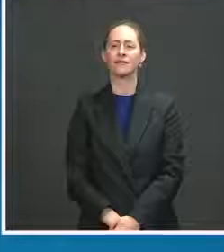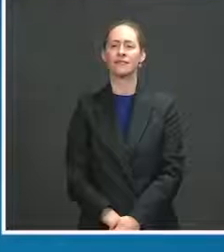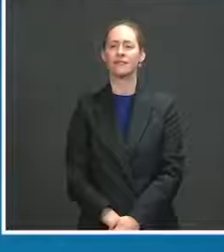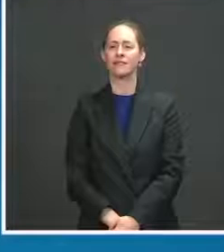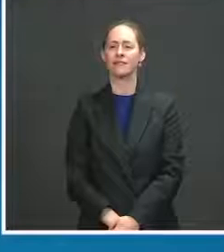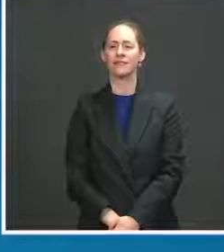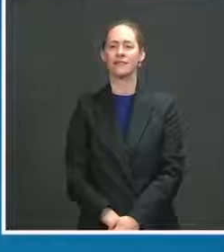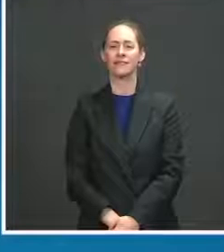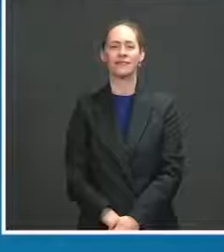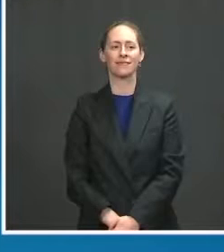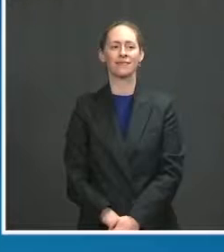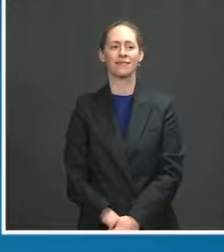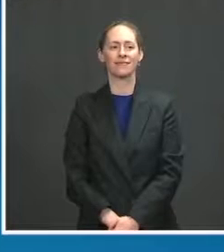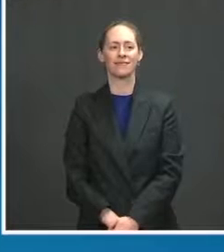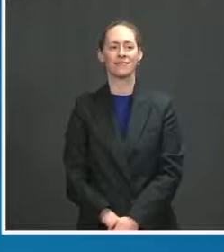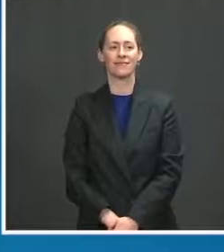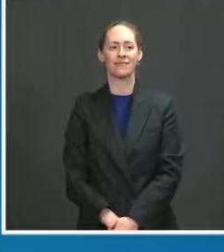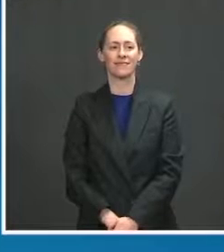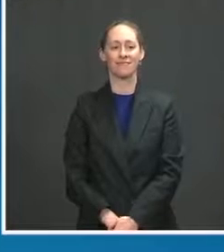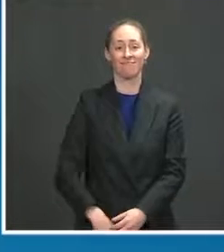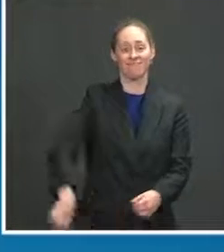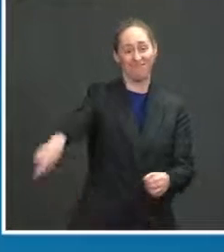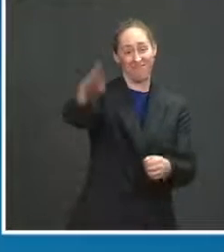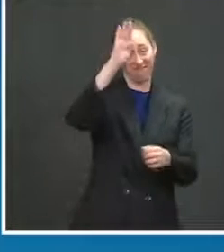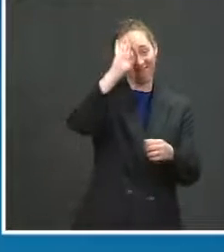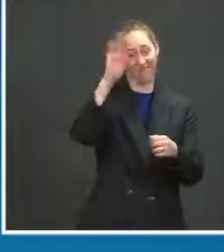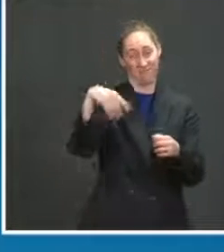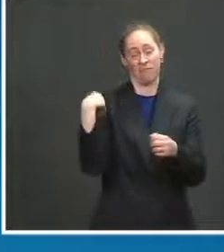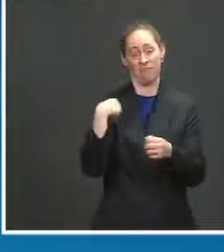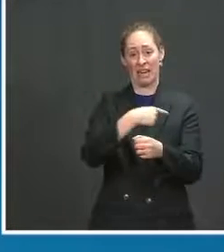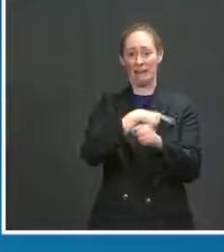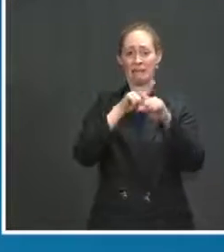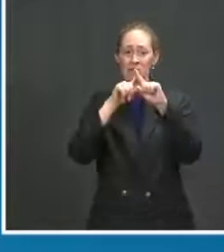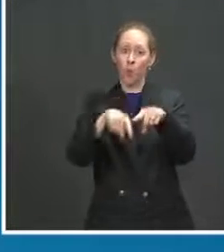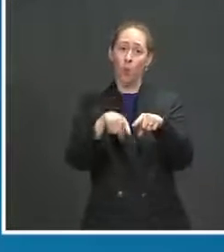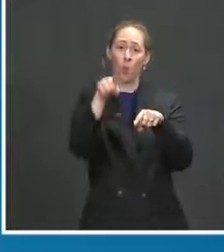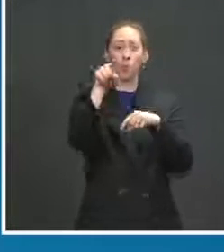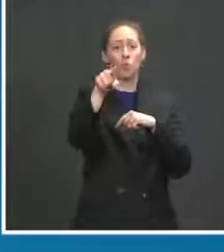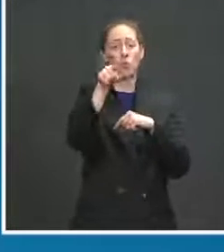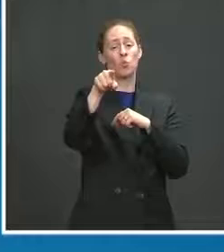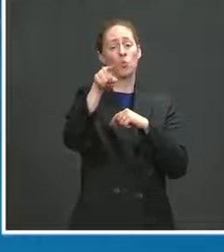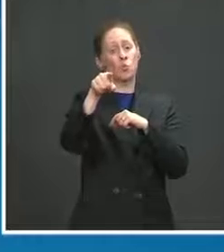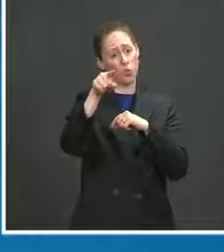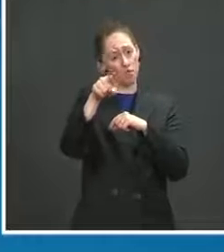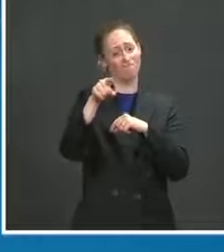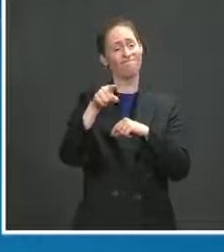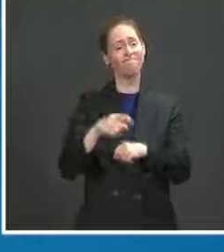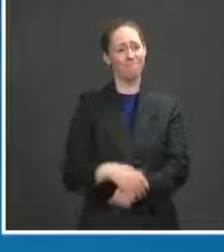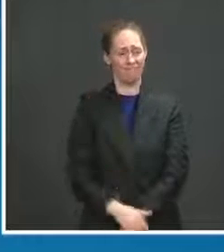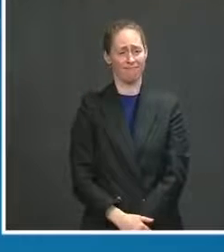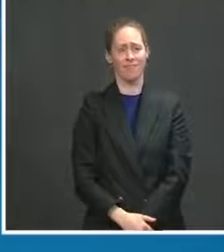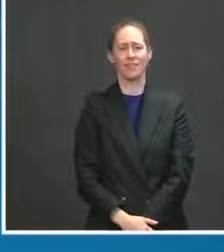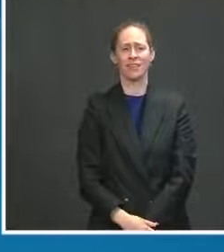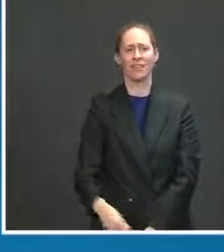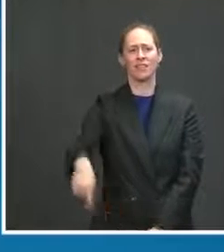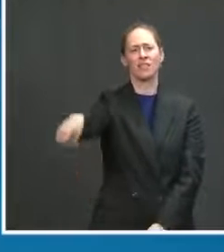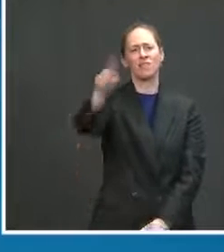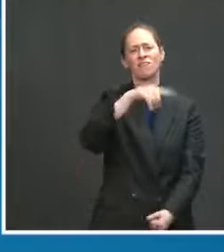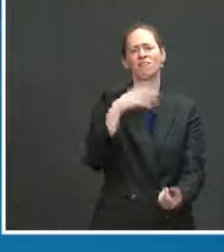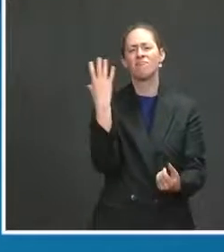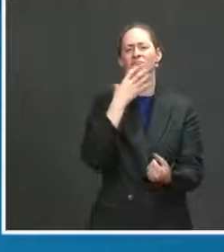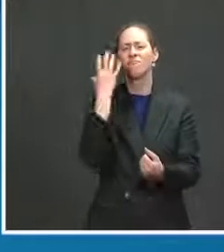The American people are depending on you, the best, the bravest, the